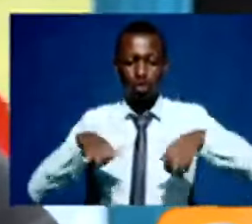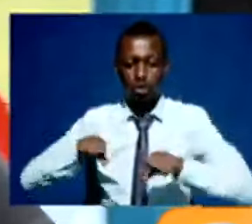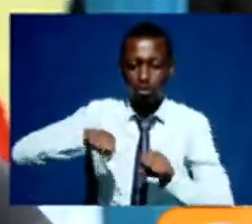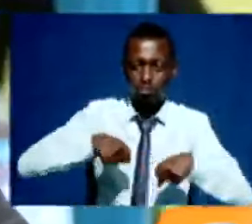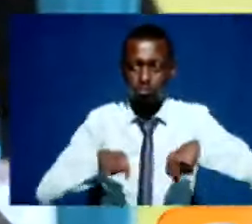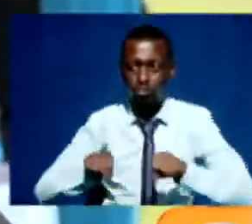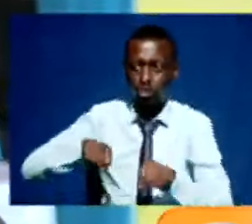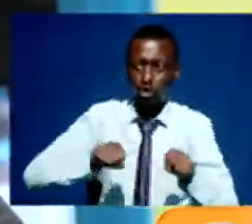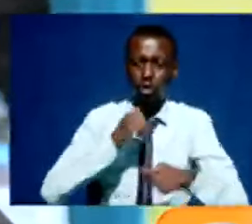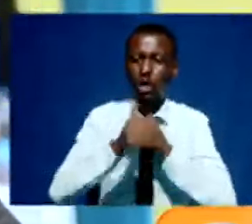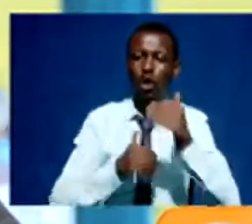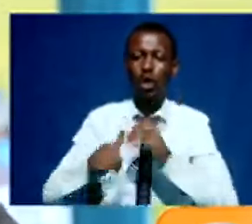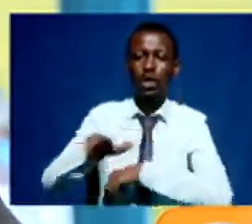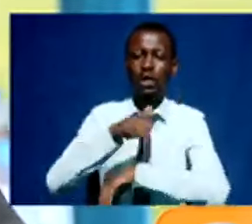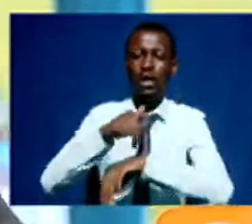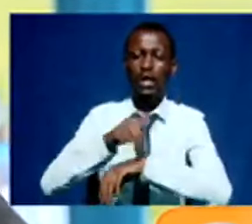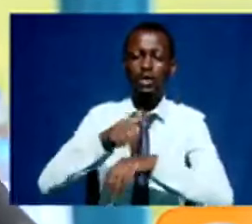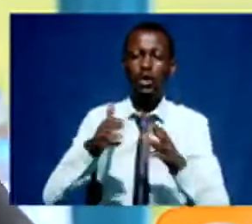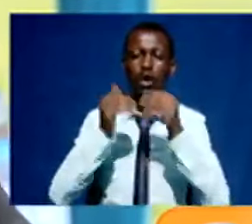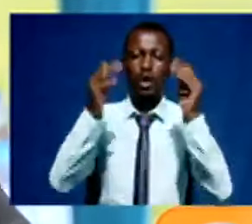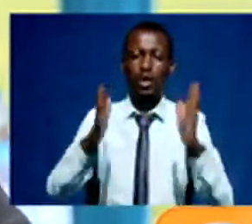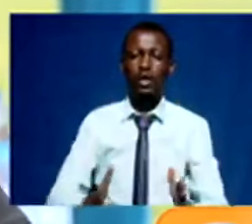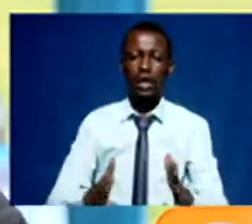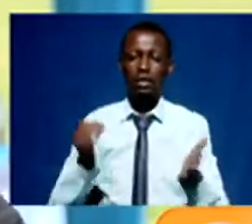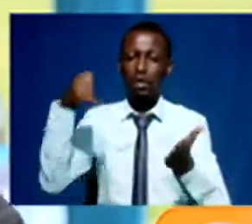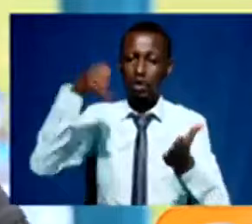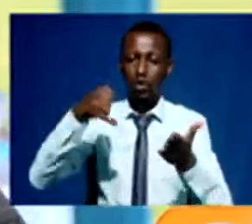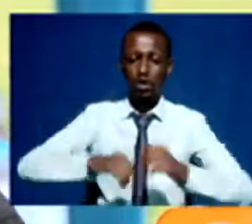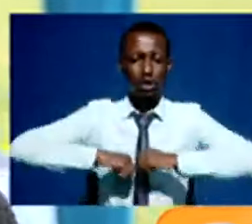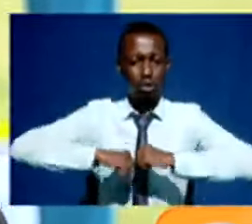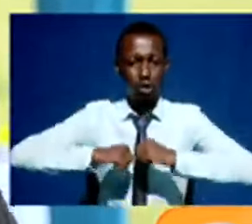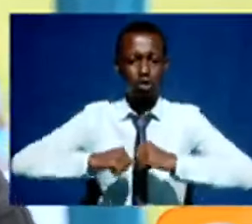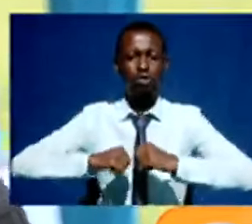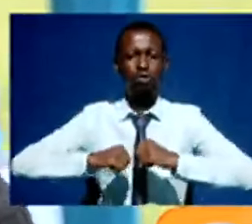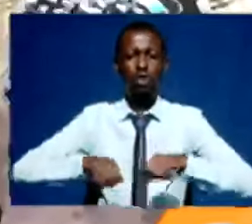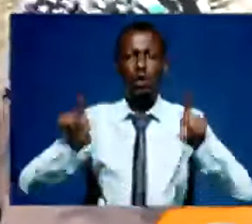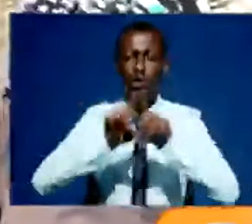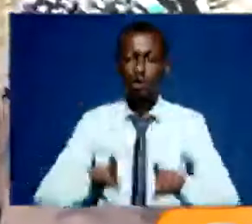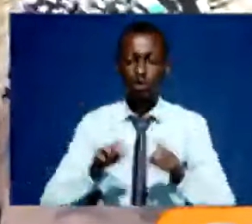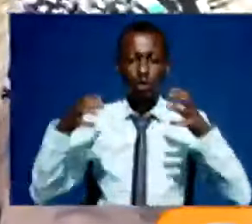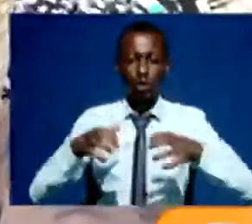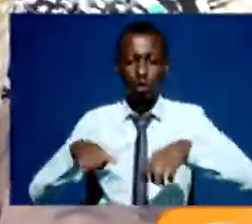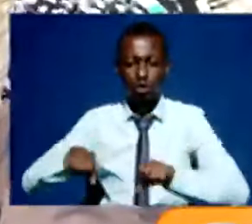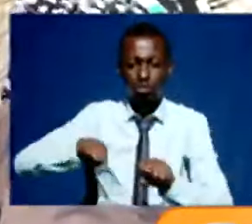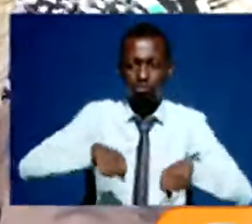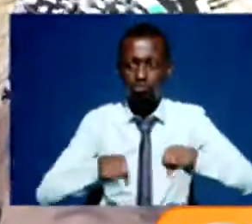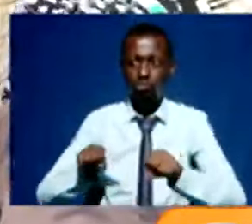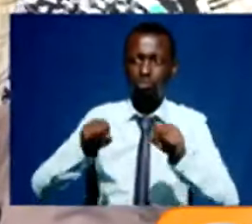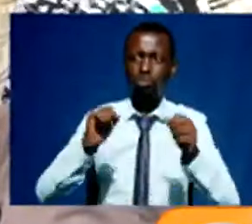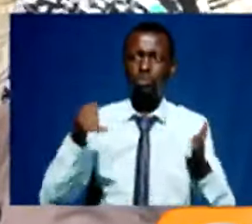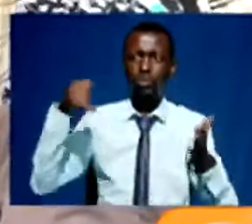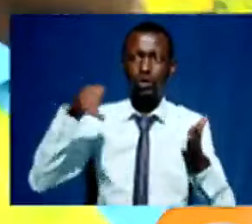zote, kuanzia kwenye uongozi wao wa kitaifa wakiwakilishwa na rais wa bodaboda, lakini mpaka kwa wale riders. The training included